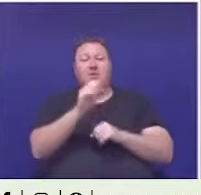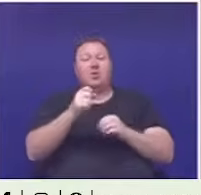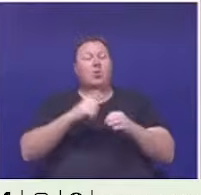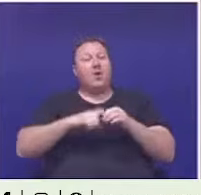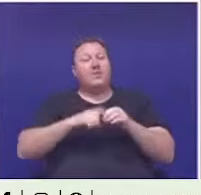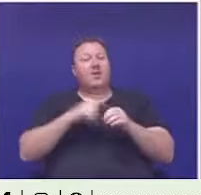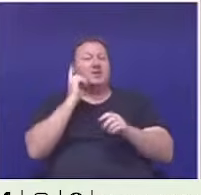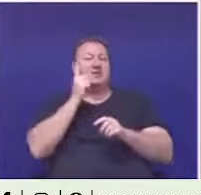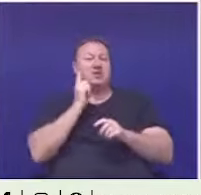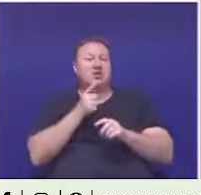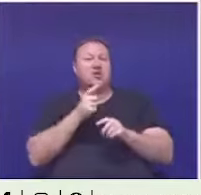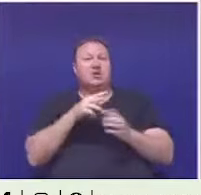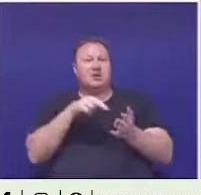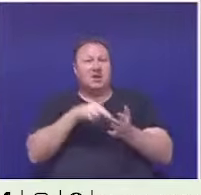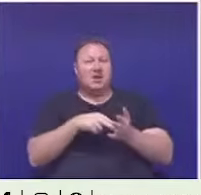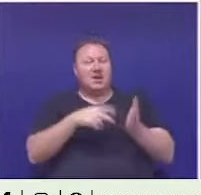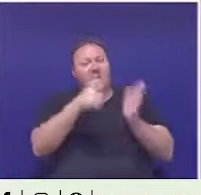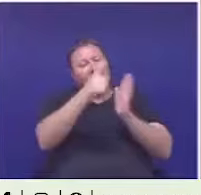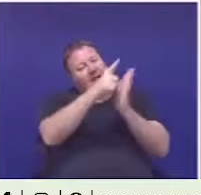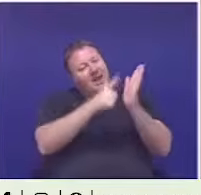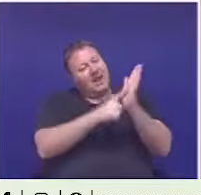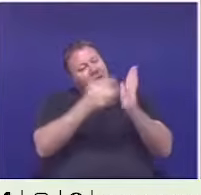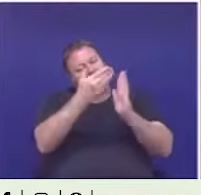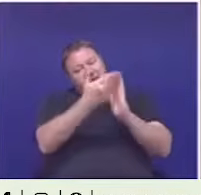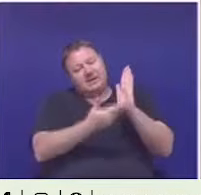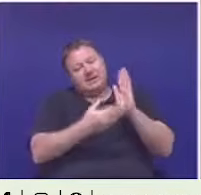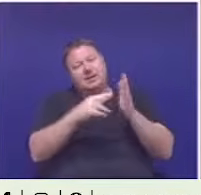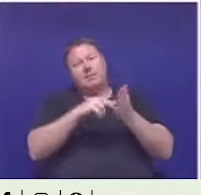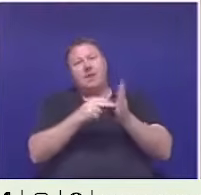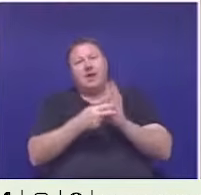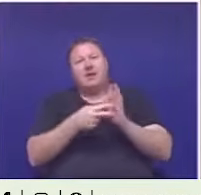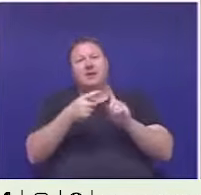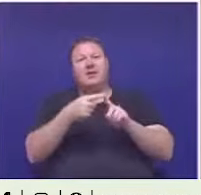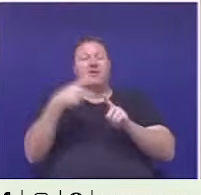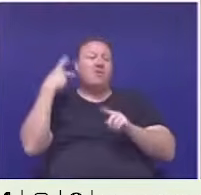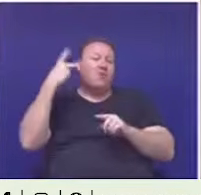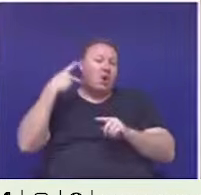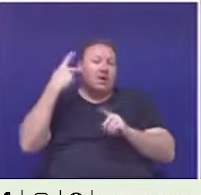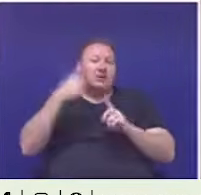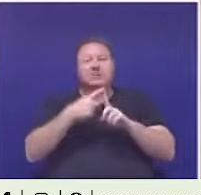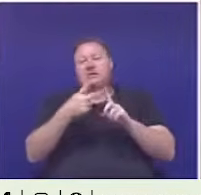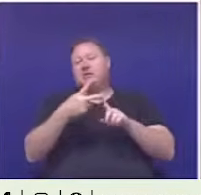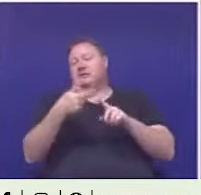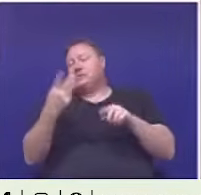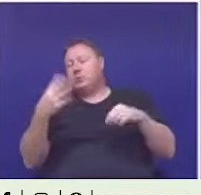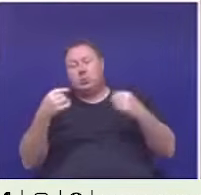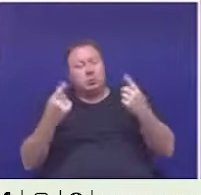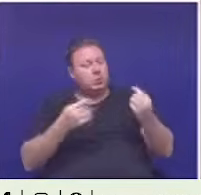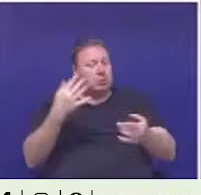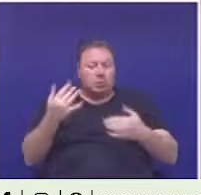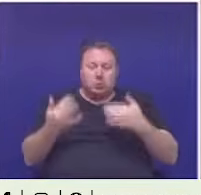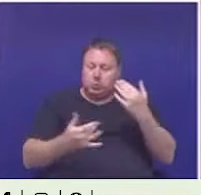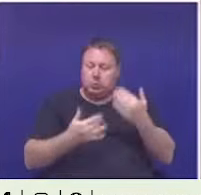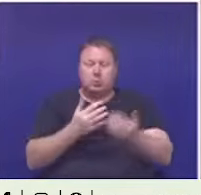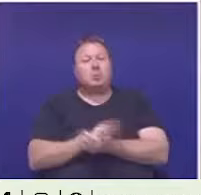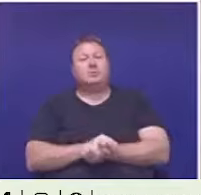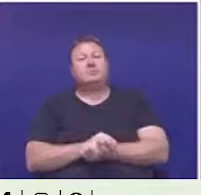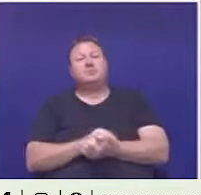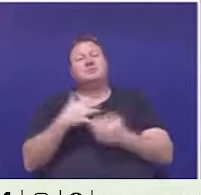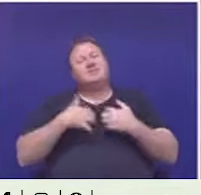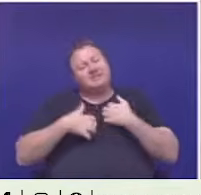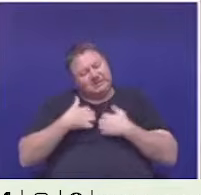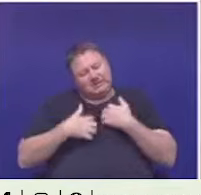in front of them saying, here's the lesson plan, here's the phonics, this is what we're going to do. And that excites me because I